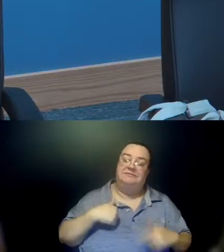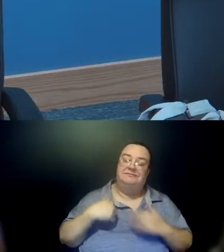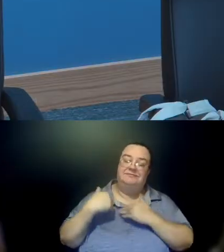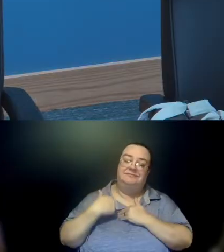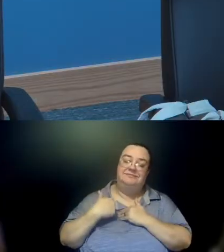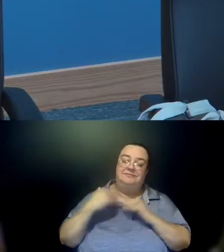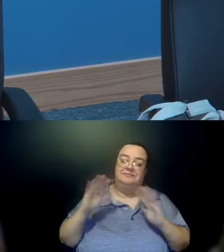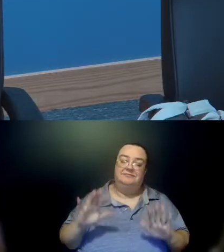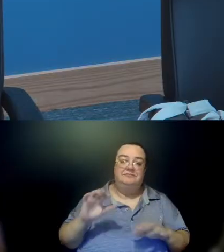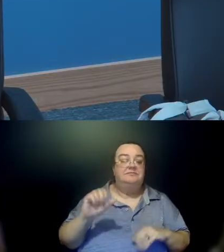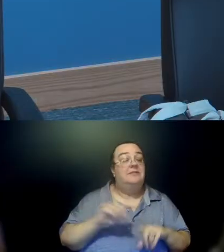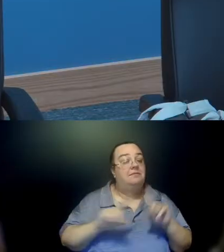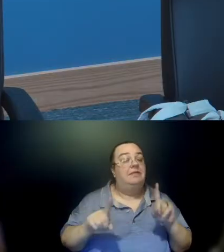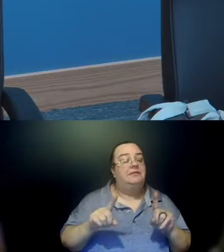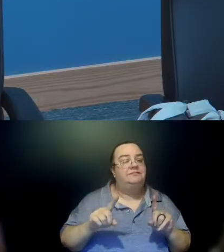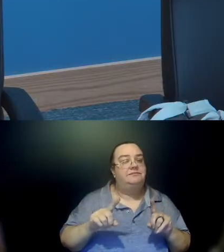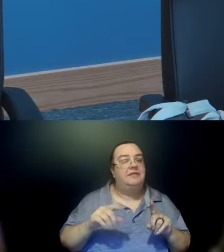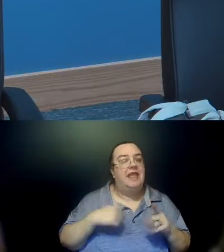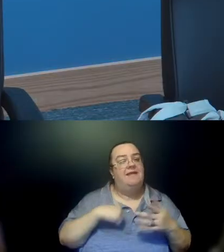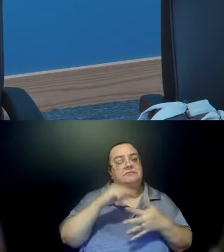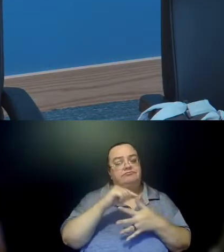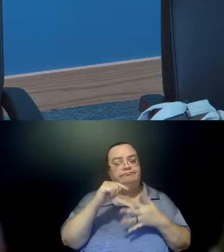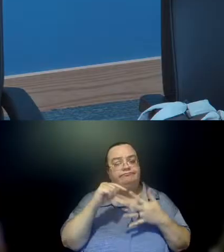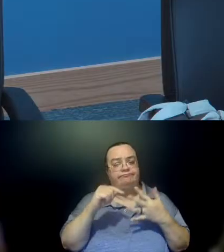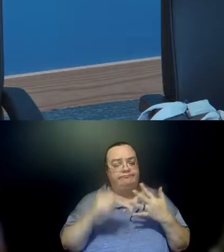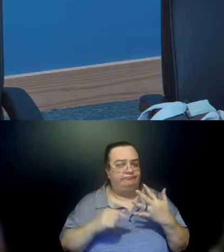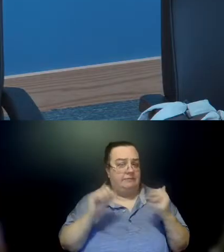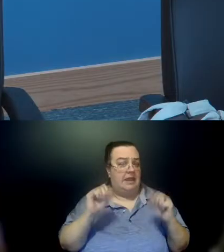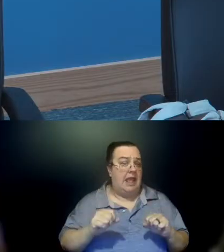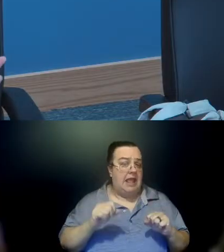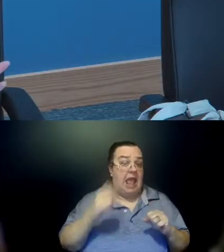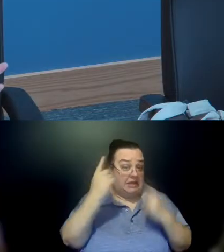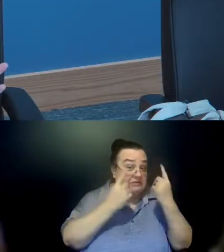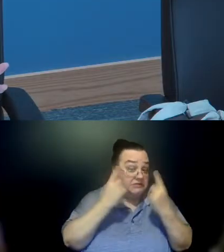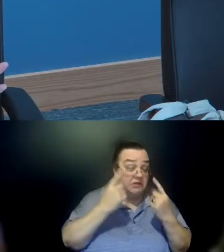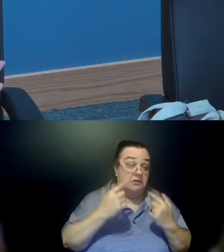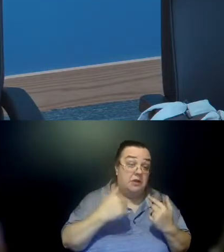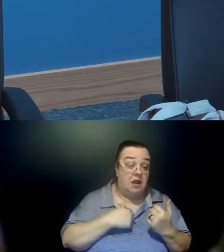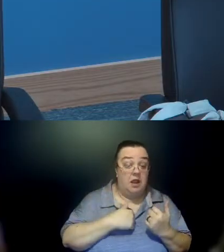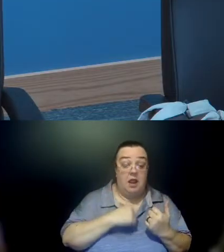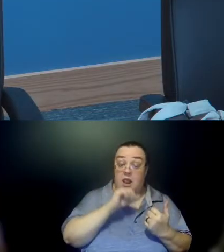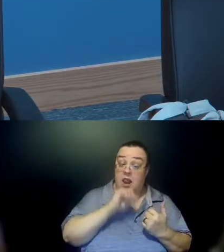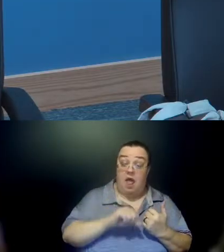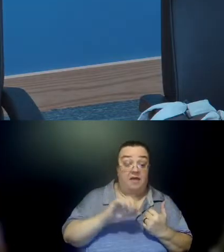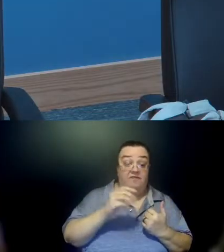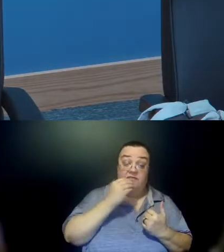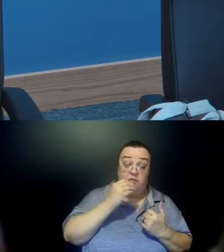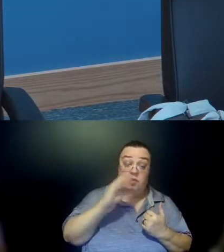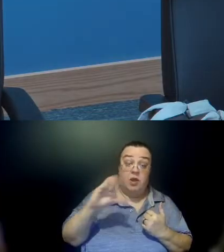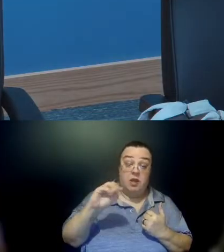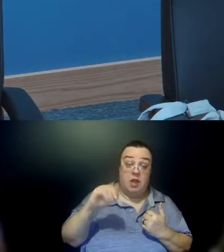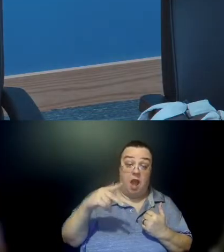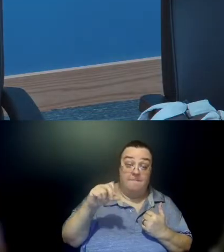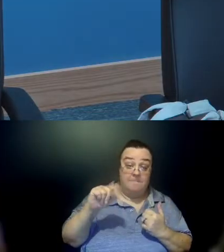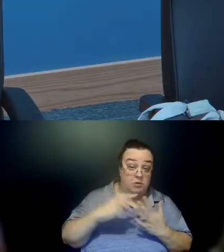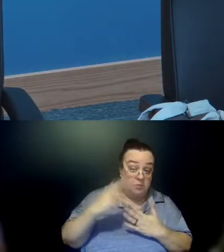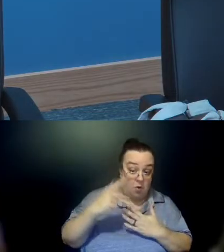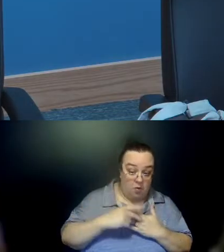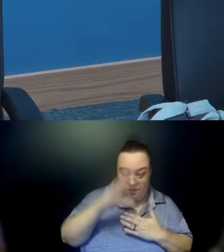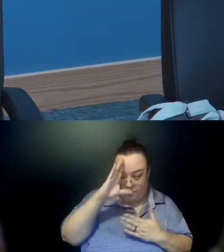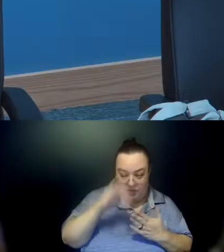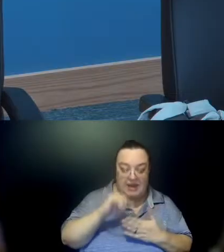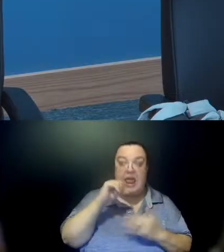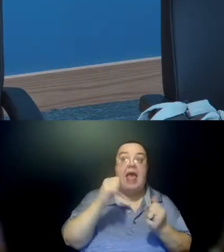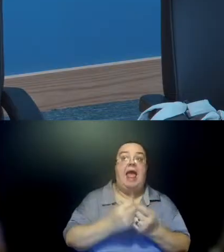But there are different things that I think we can think about. I love the food composting program. I know not everybody was able to participate in